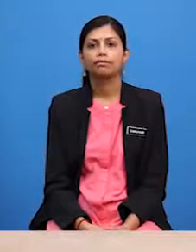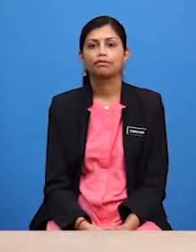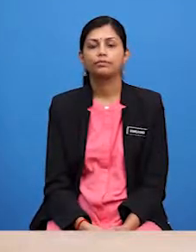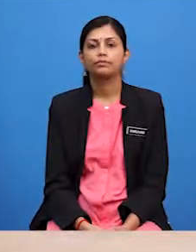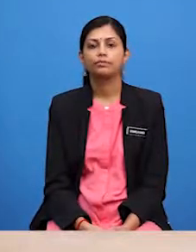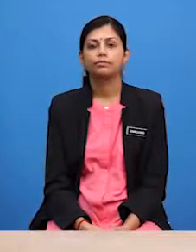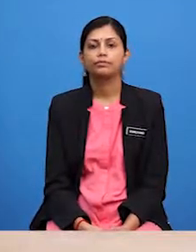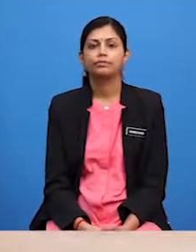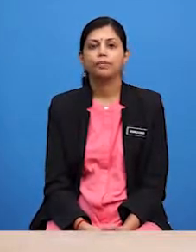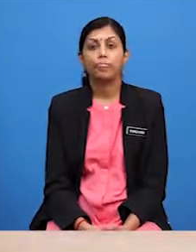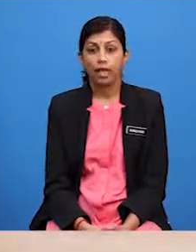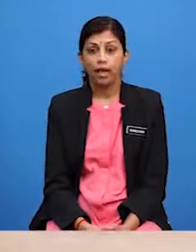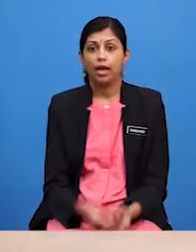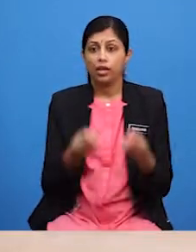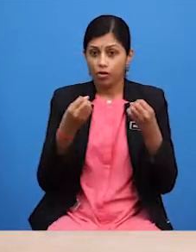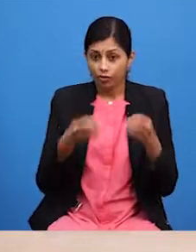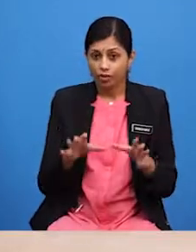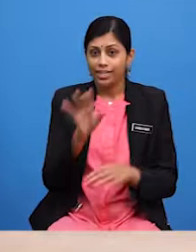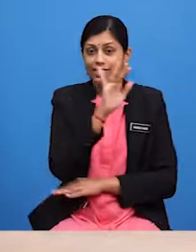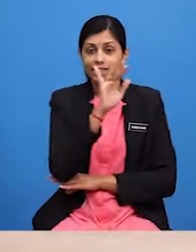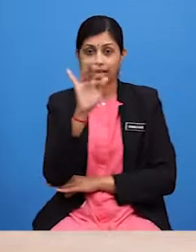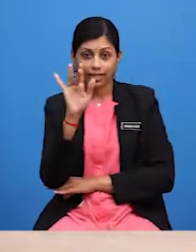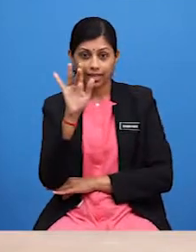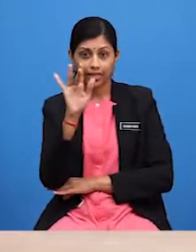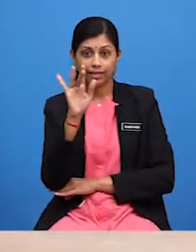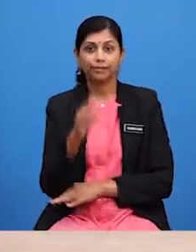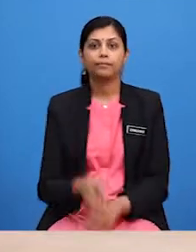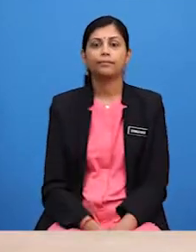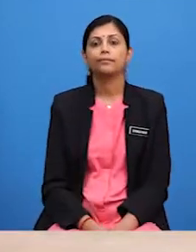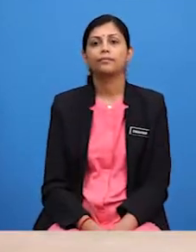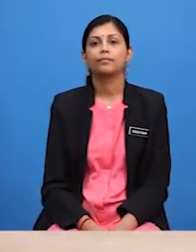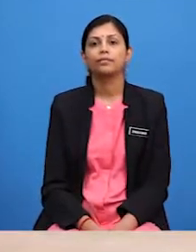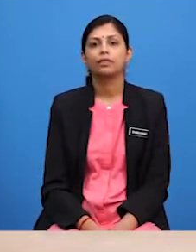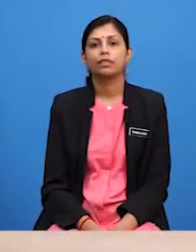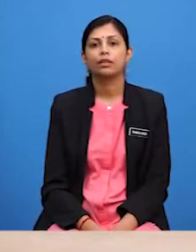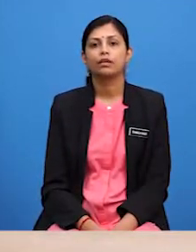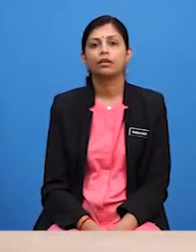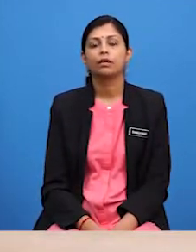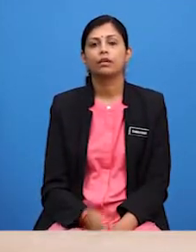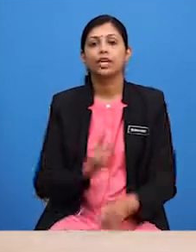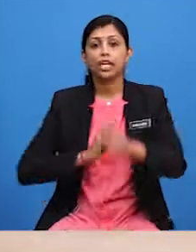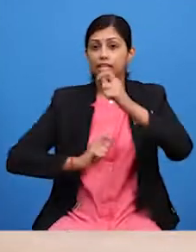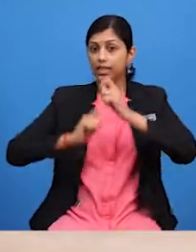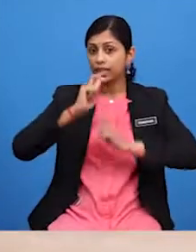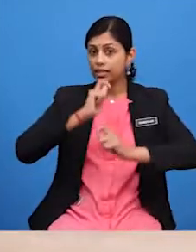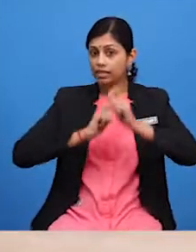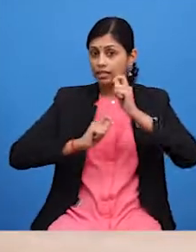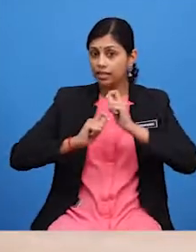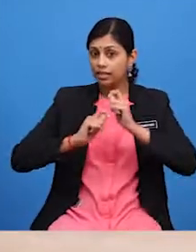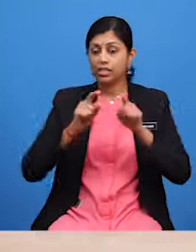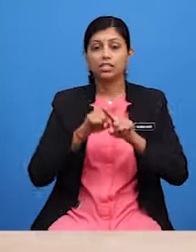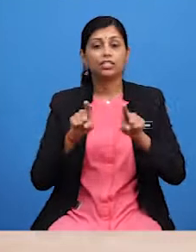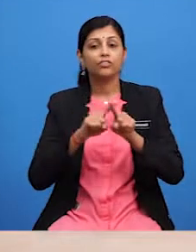amazing. There is one error here. We know that a theater is different from a